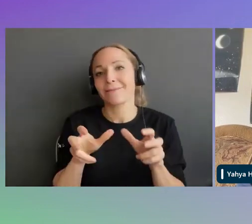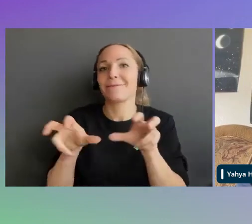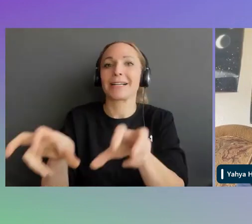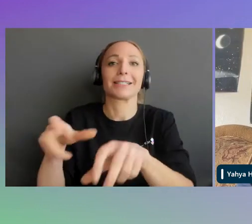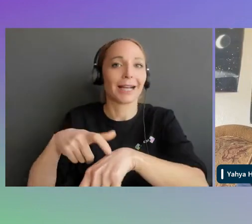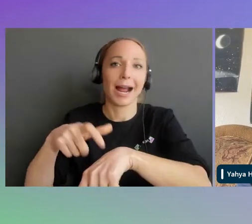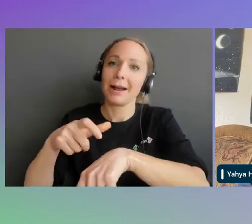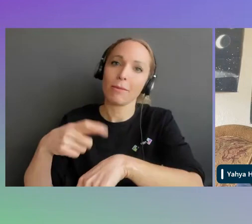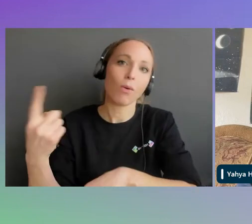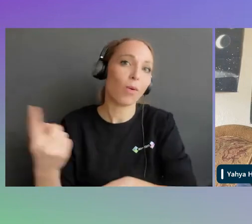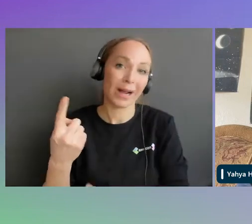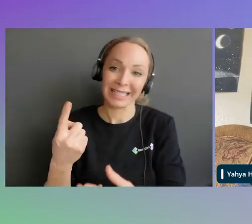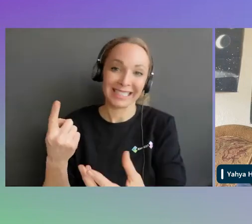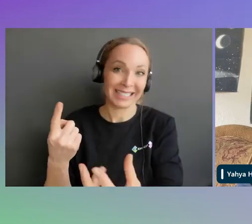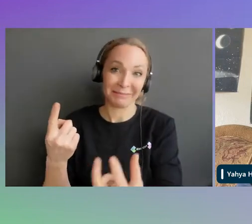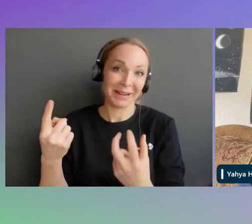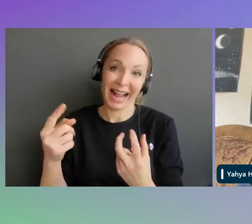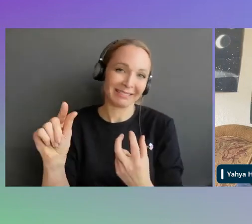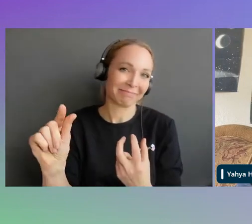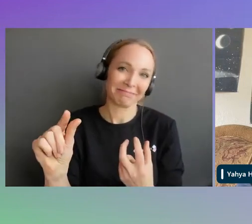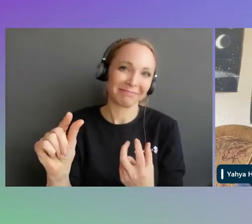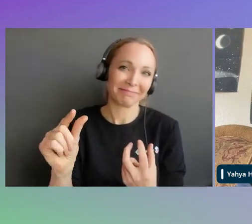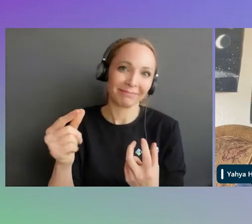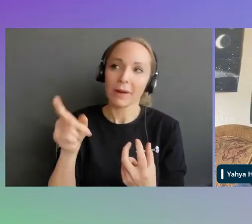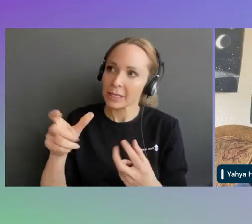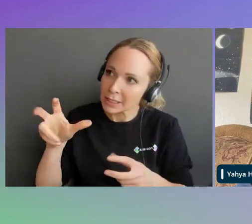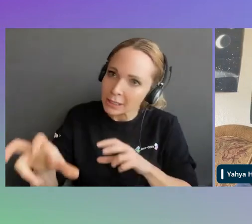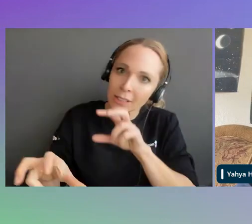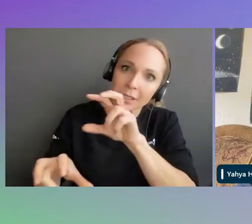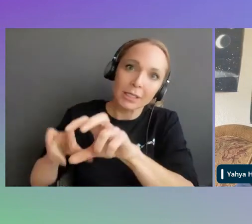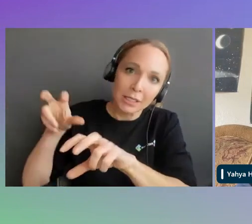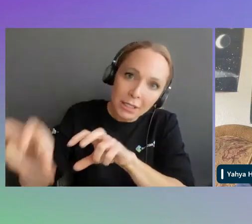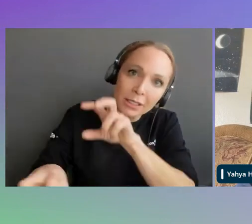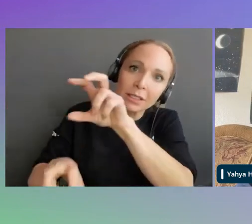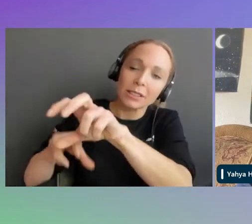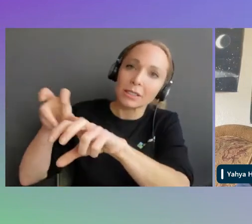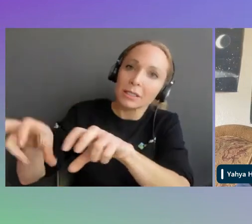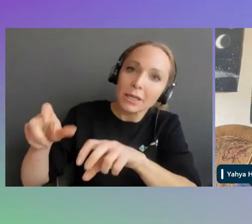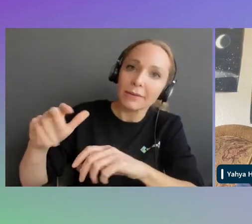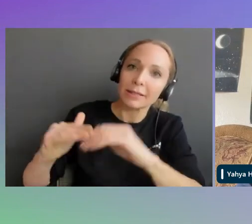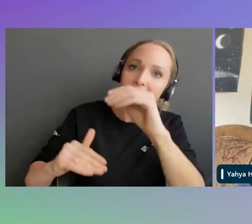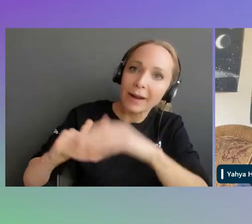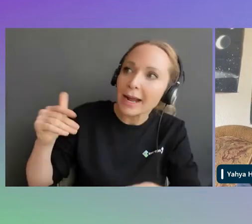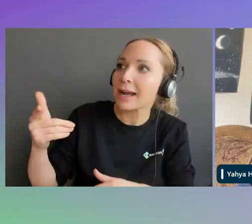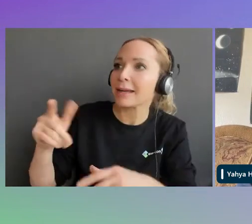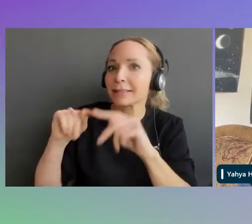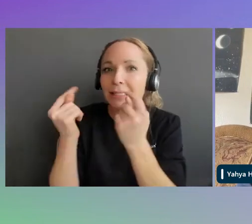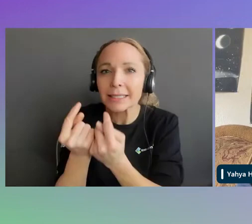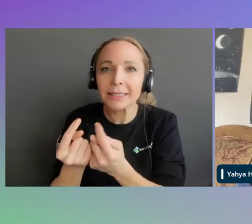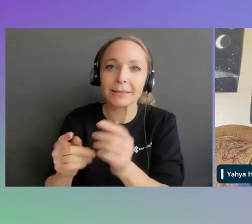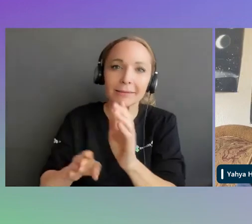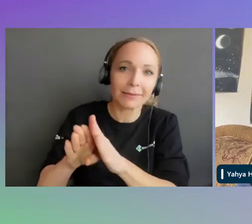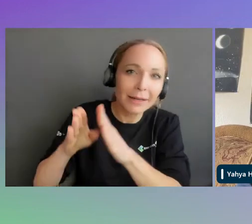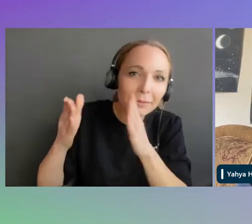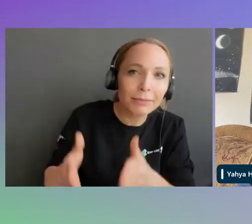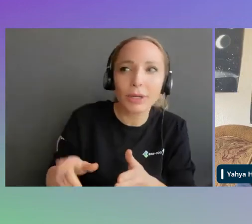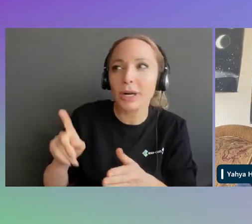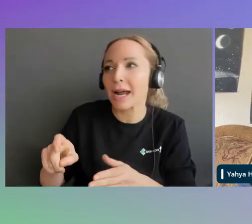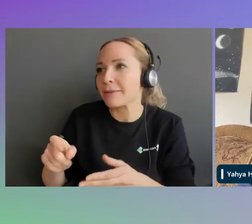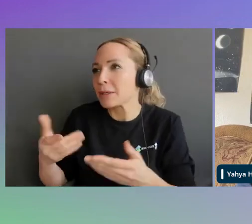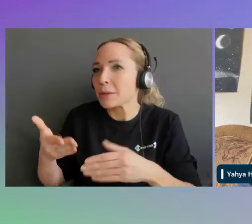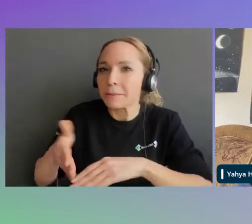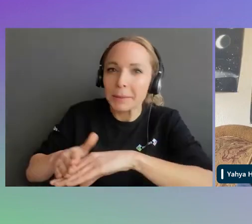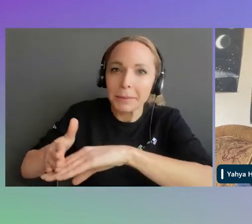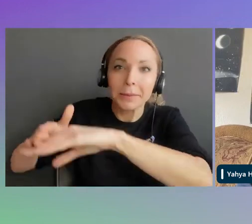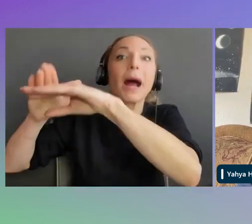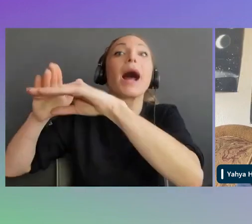the time, invest the resources, and your developers to build up that library. before you really reap the benefits of your other developers using it